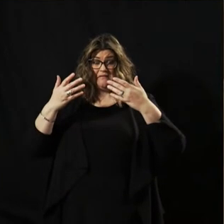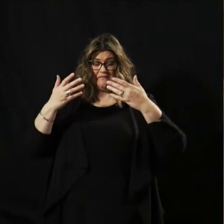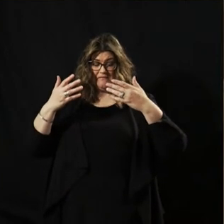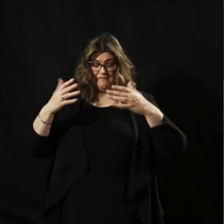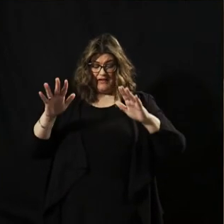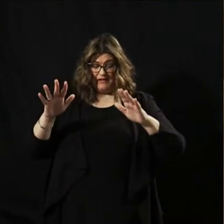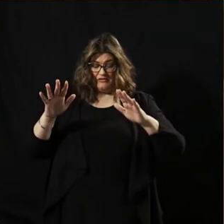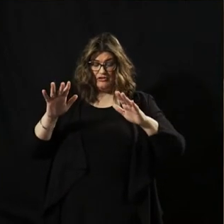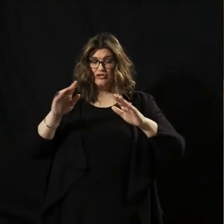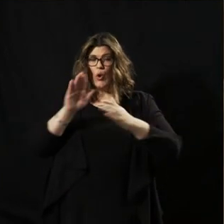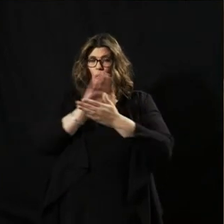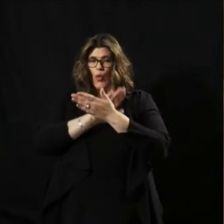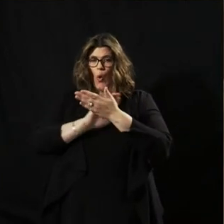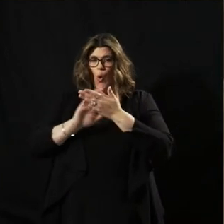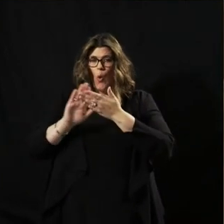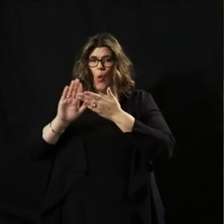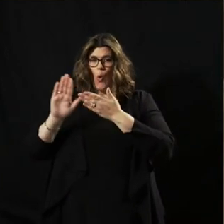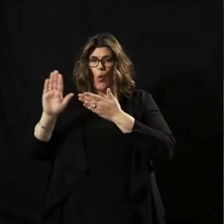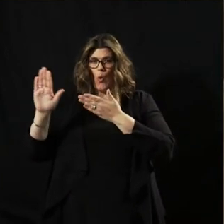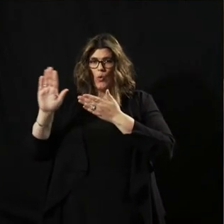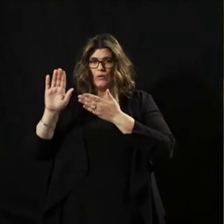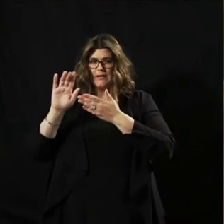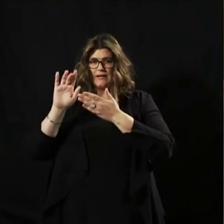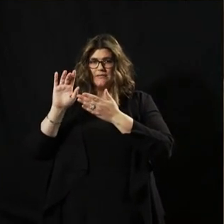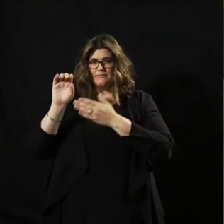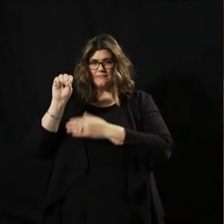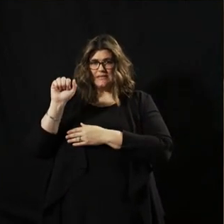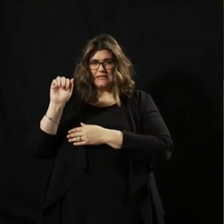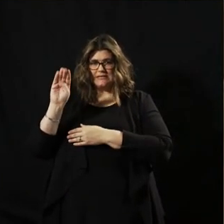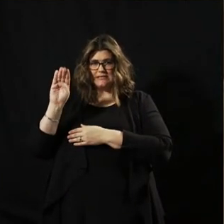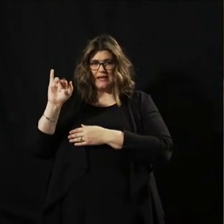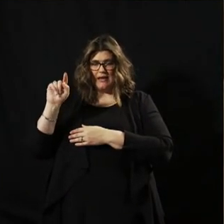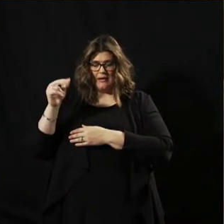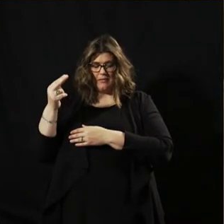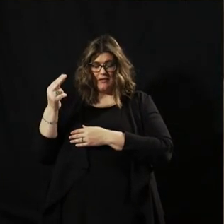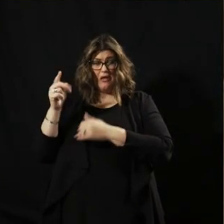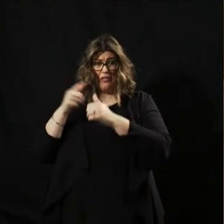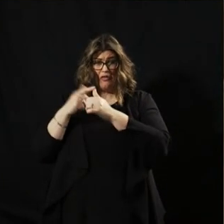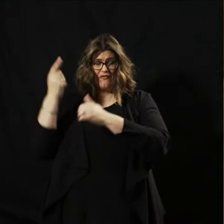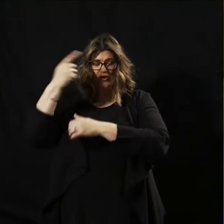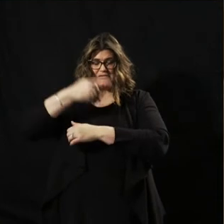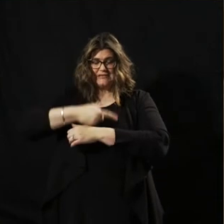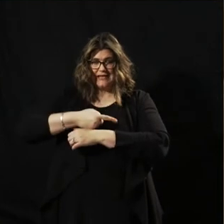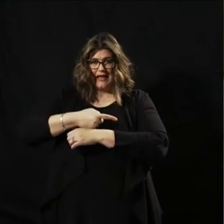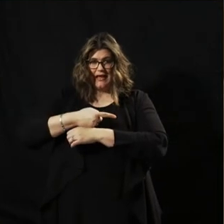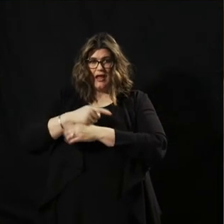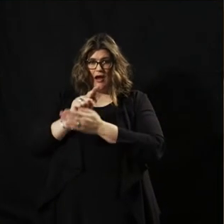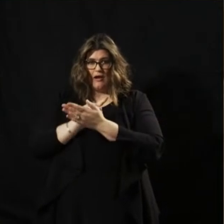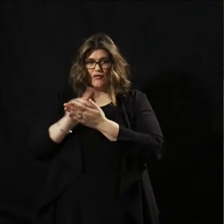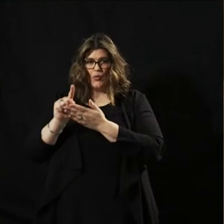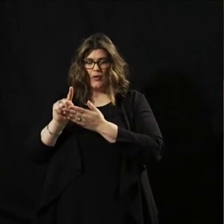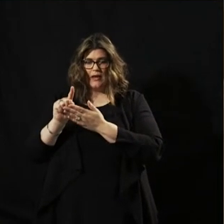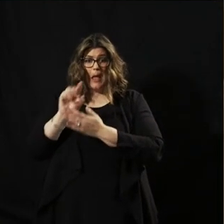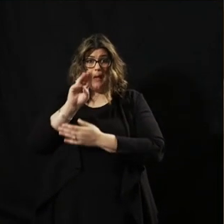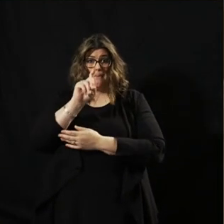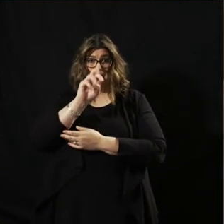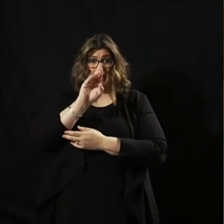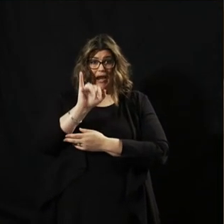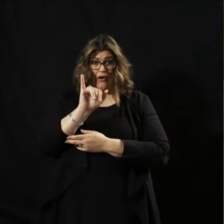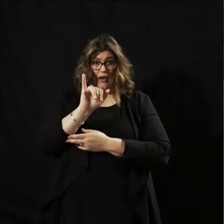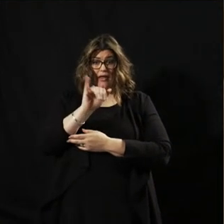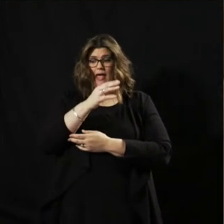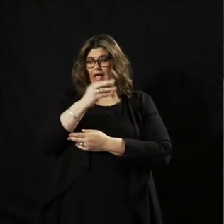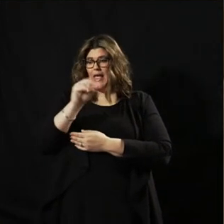the first day of the week was dawning, Mary Magdalene and the other Mary came